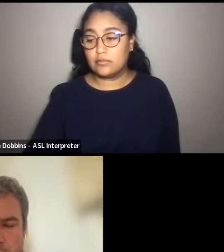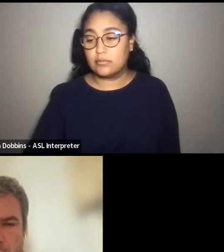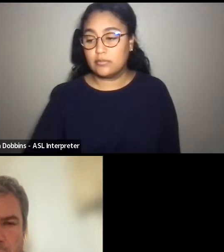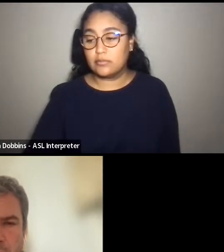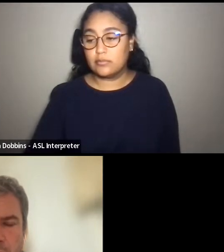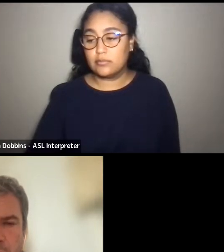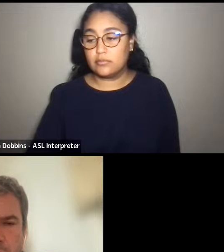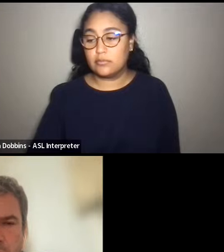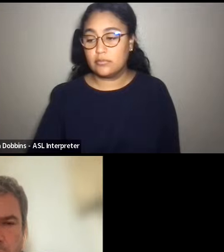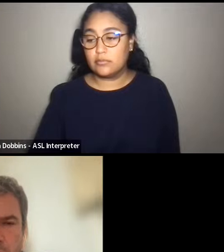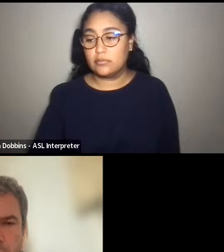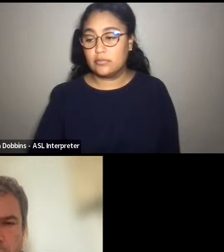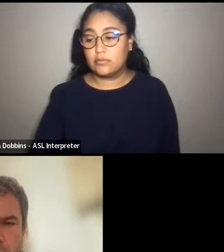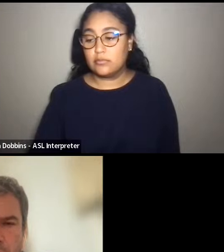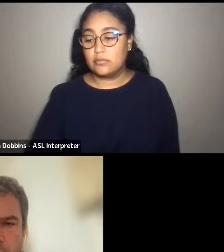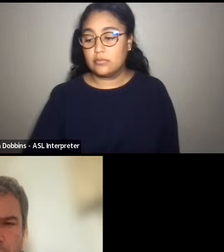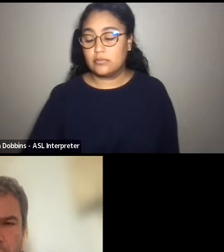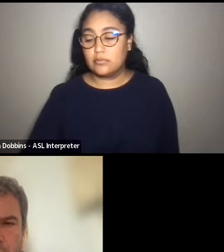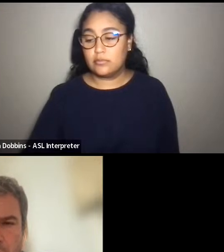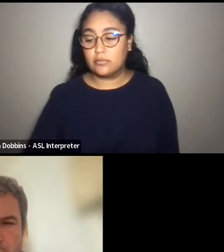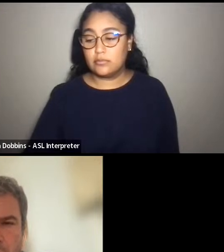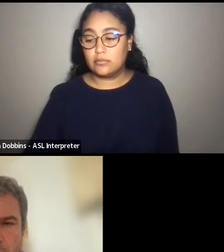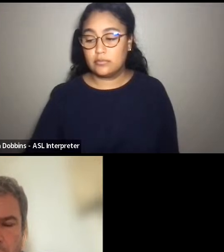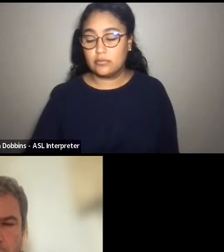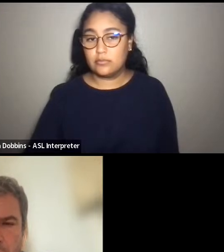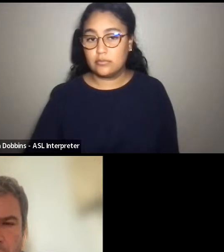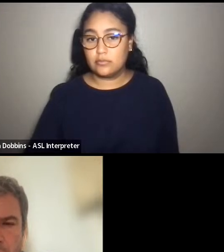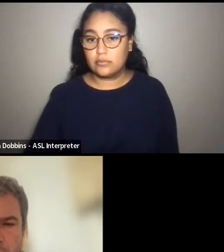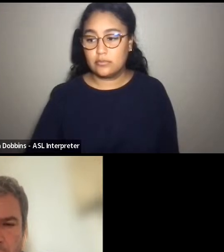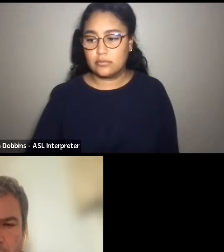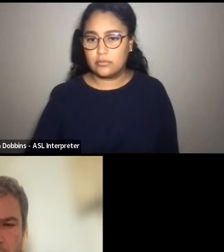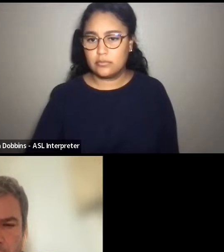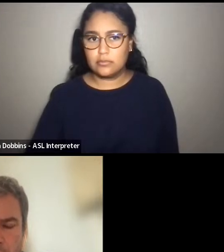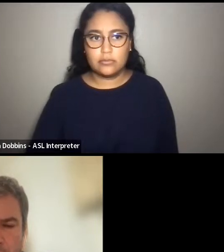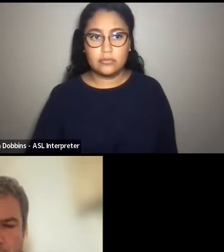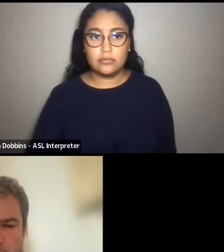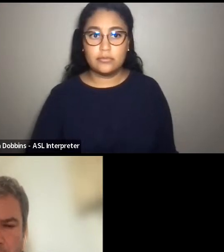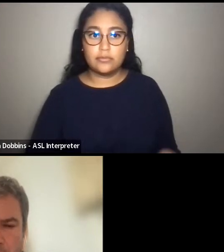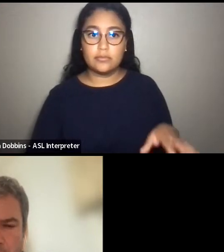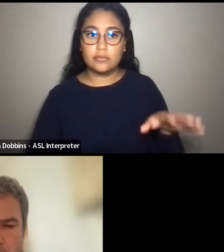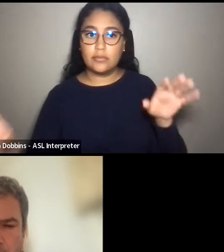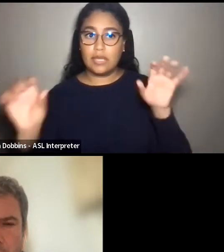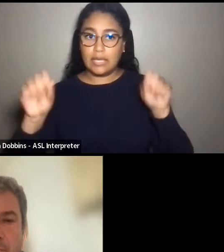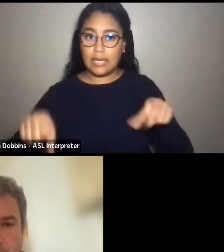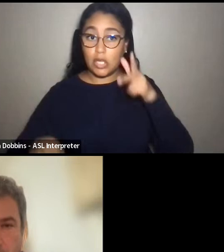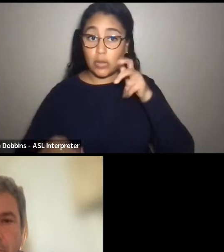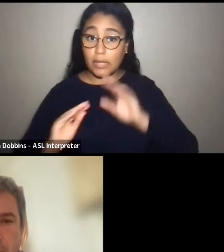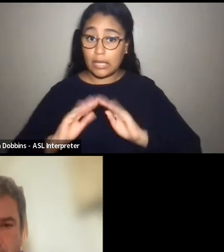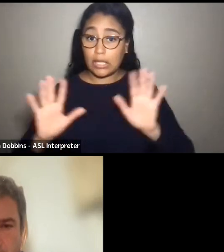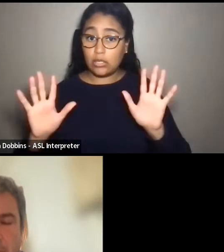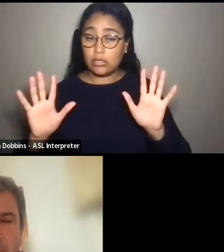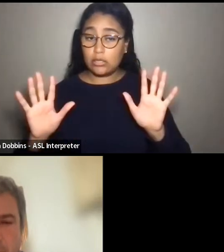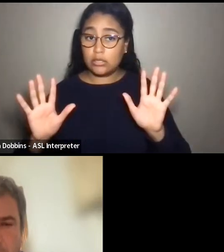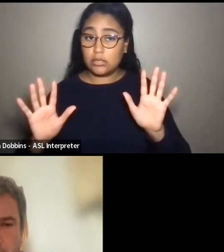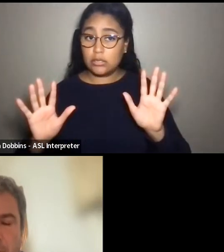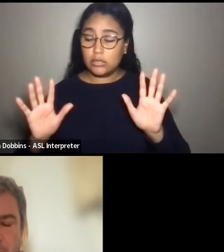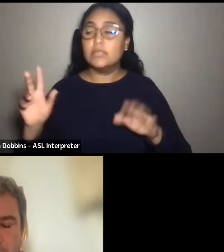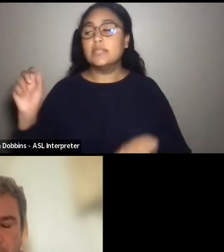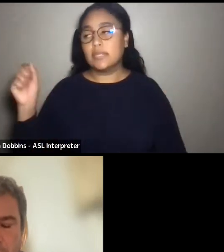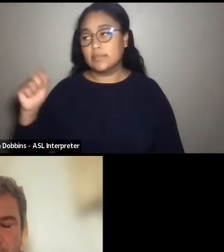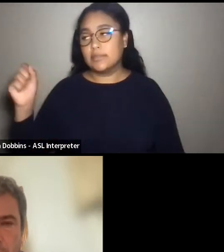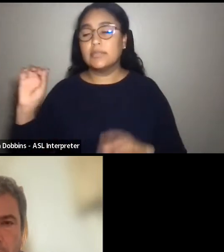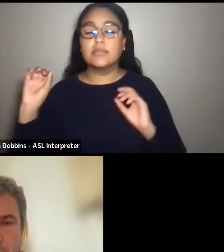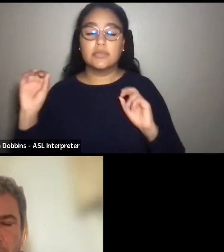You may unmute and begin, Mr. Jacobson. Thank you. Thank you. Can everybody hear me? Yes.